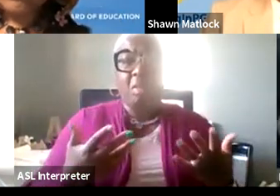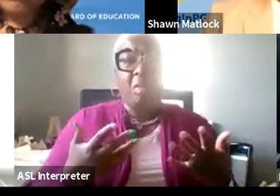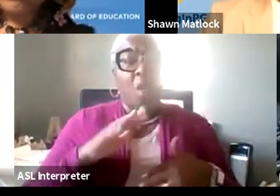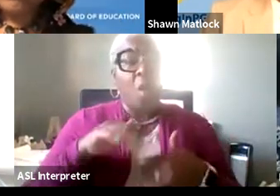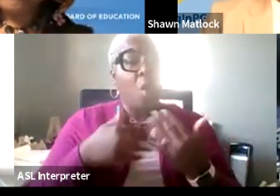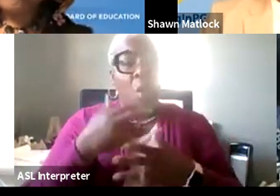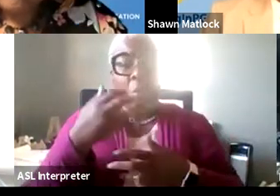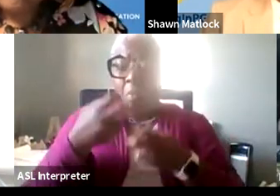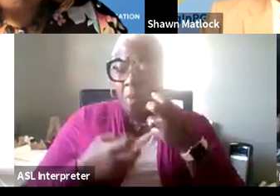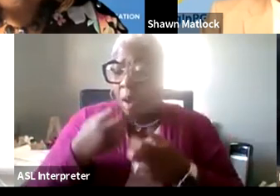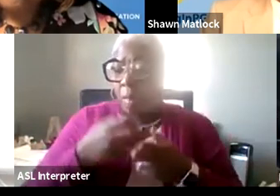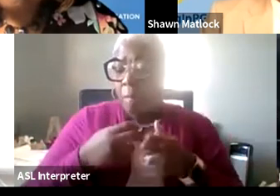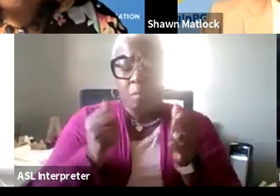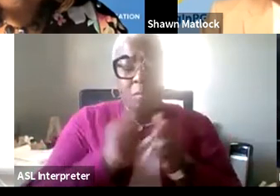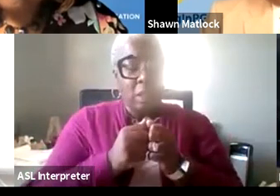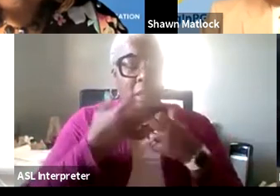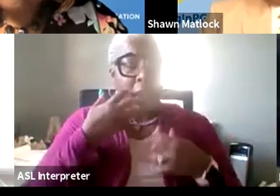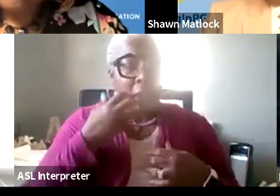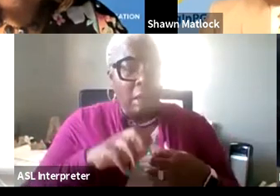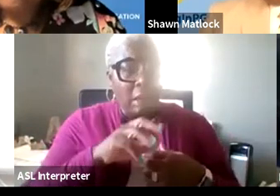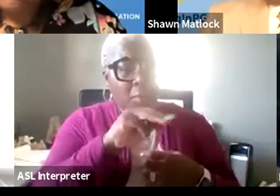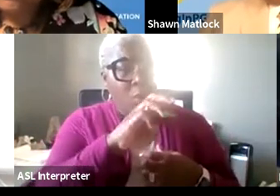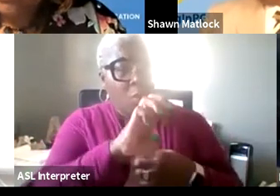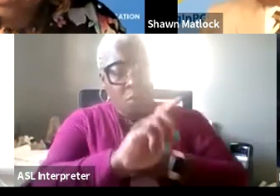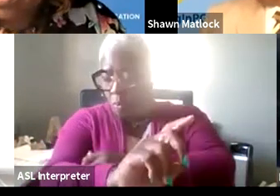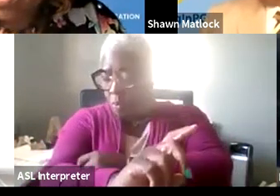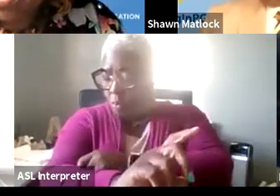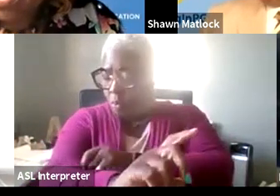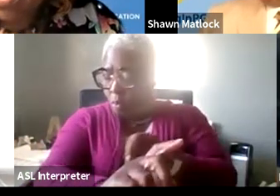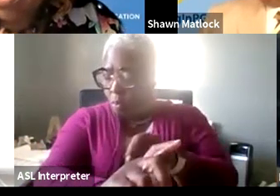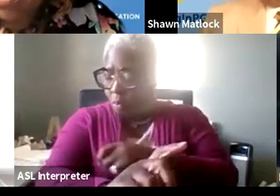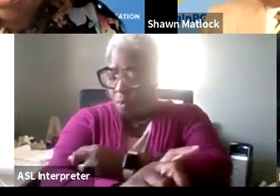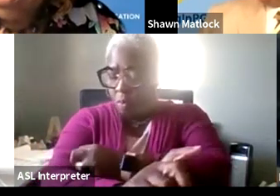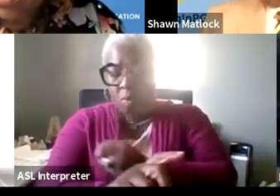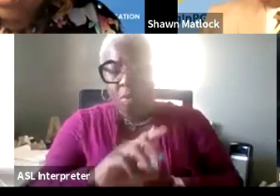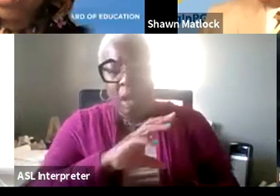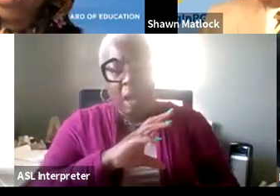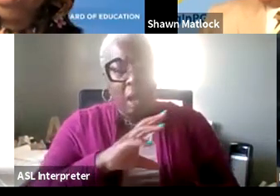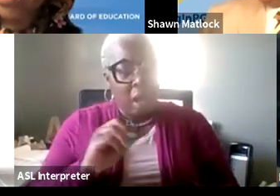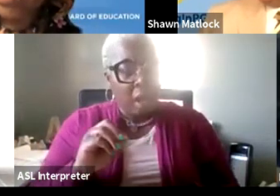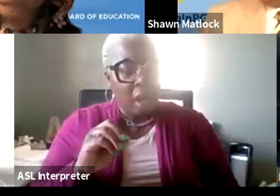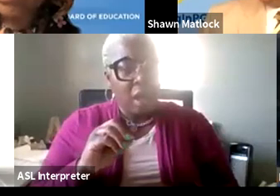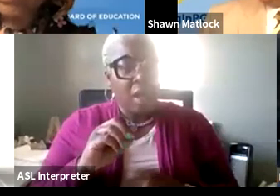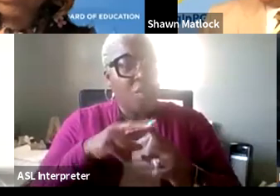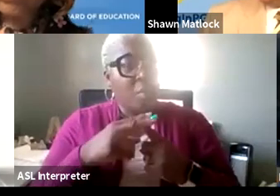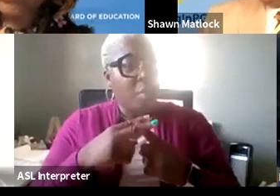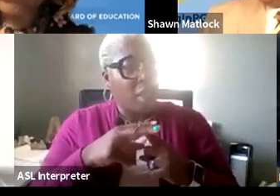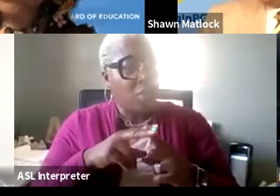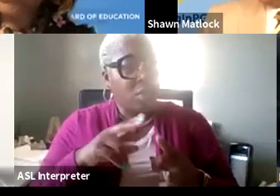the problems with the heating and the mold and the disrepair that